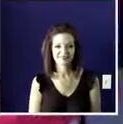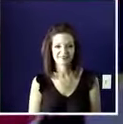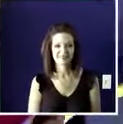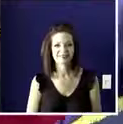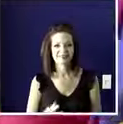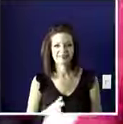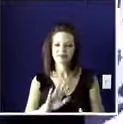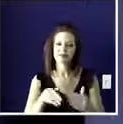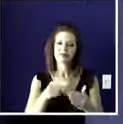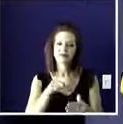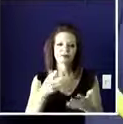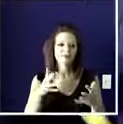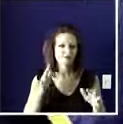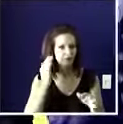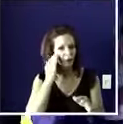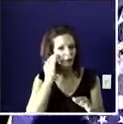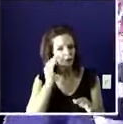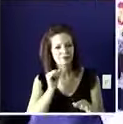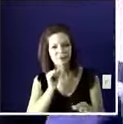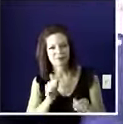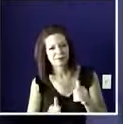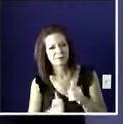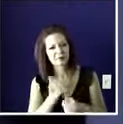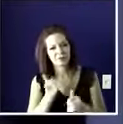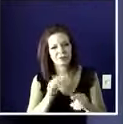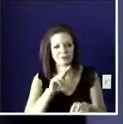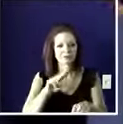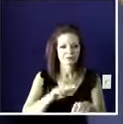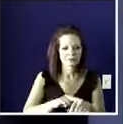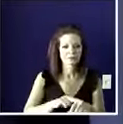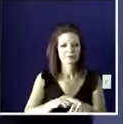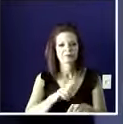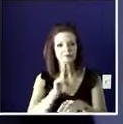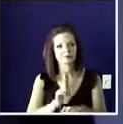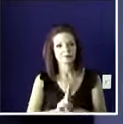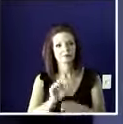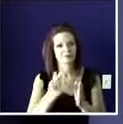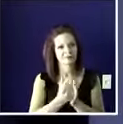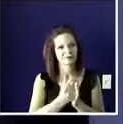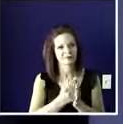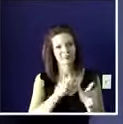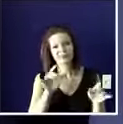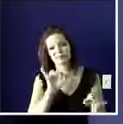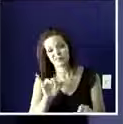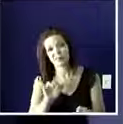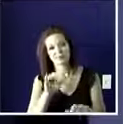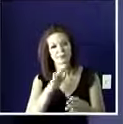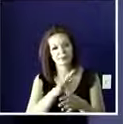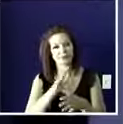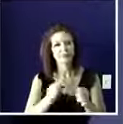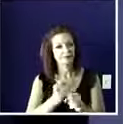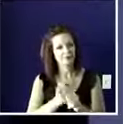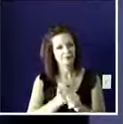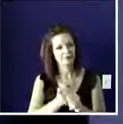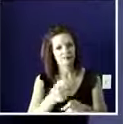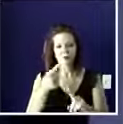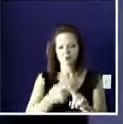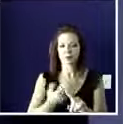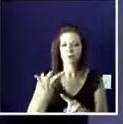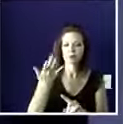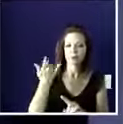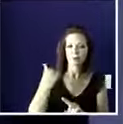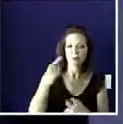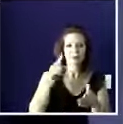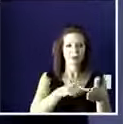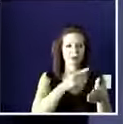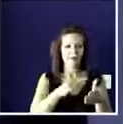As all of us know, this is not the most conventional graduation, nor is our senior year. Months ago, cancellations flooded